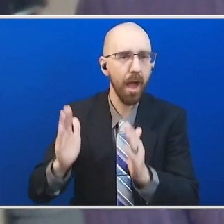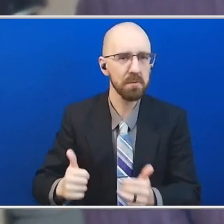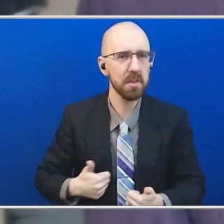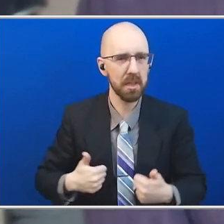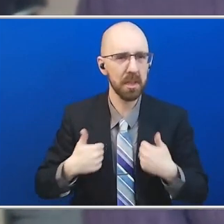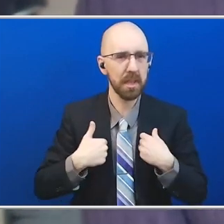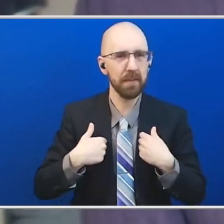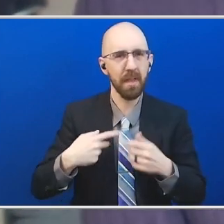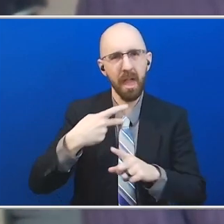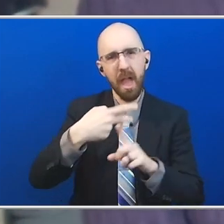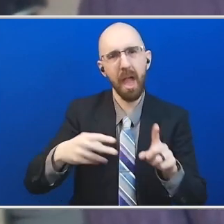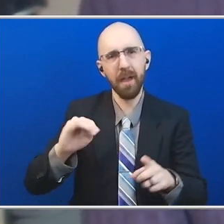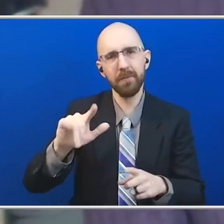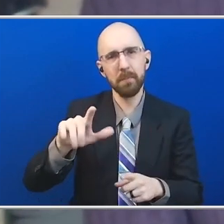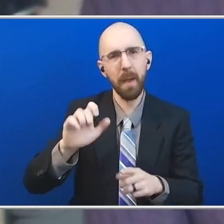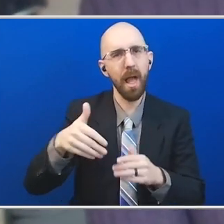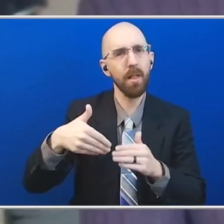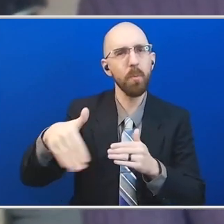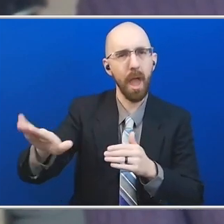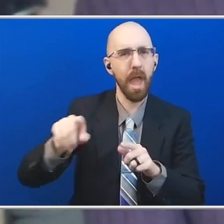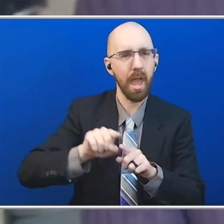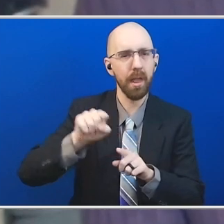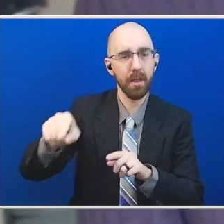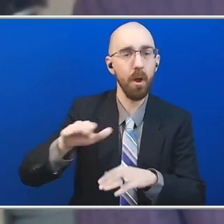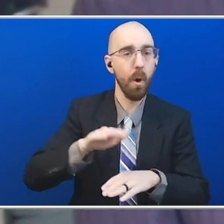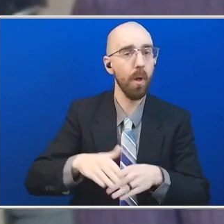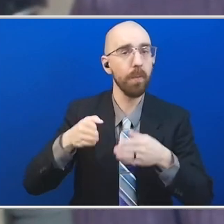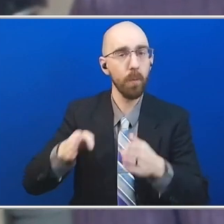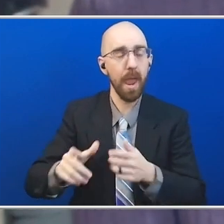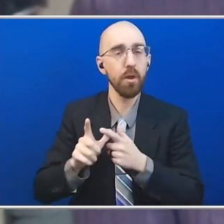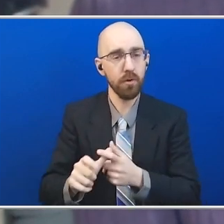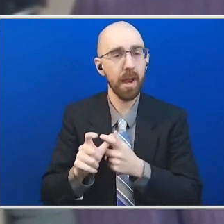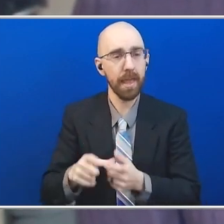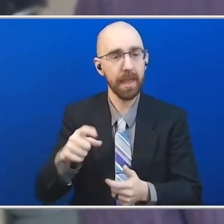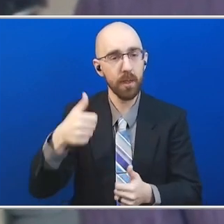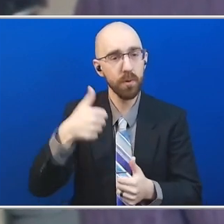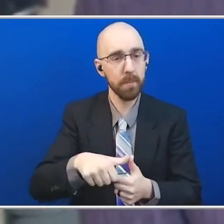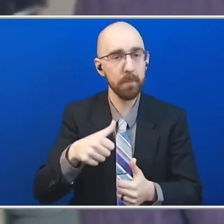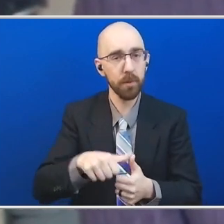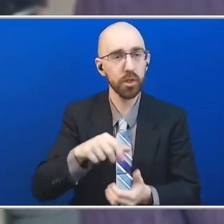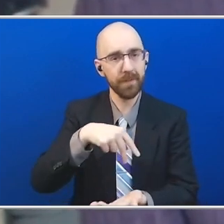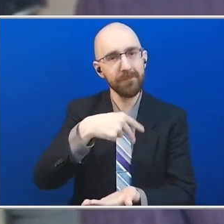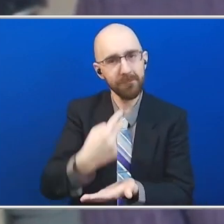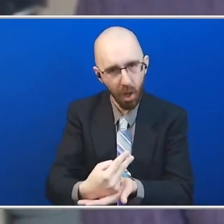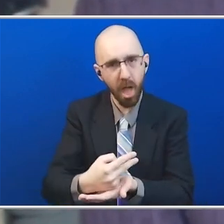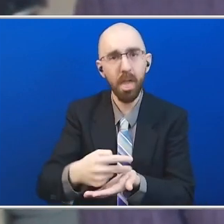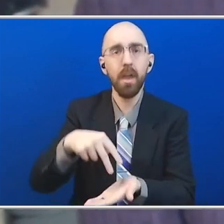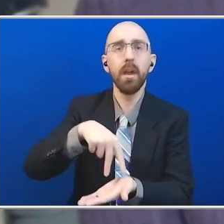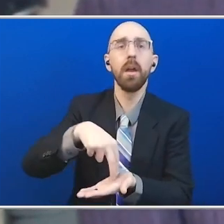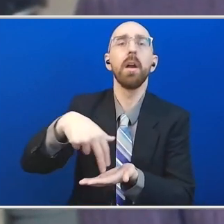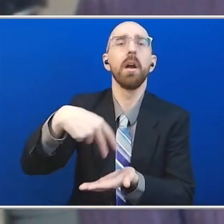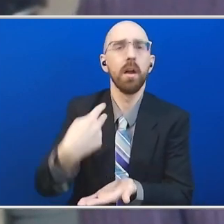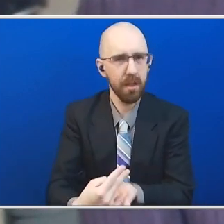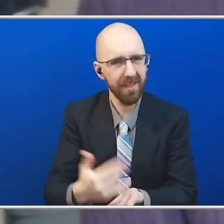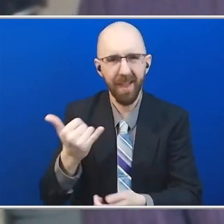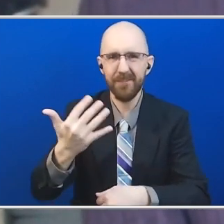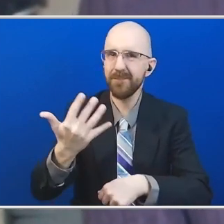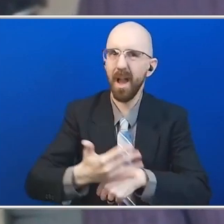mile away. And on the way running, he remembers falling like 5 or 6 times, and